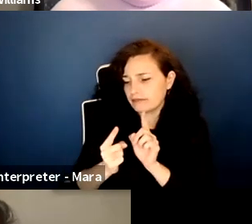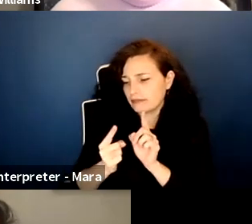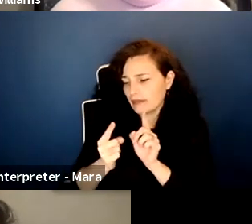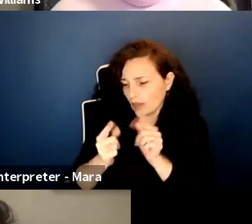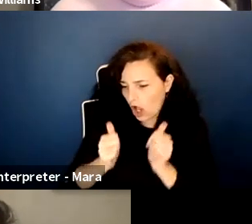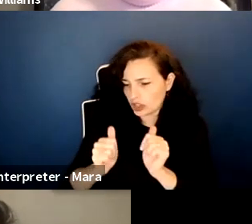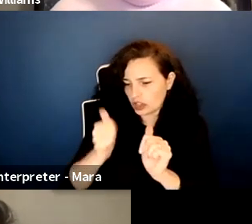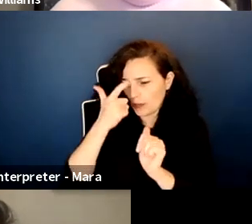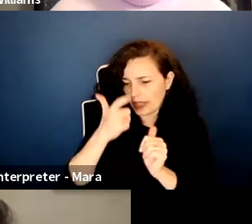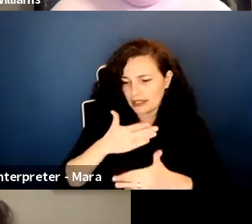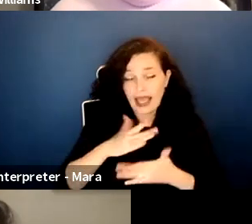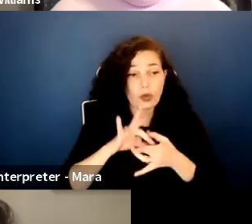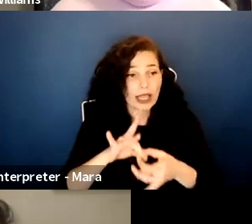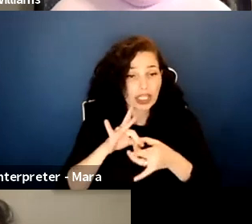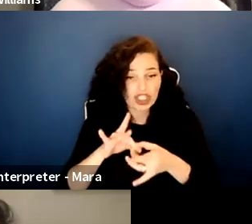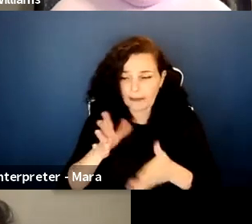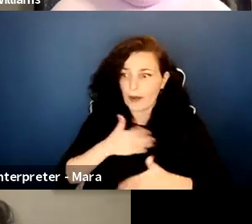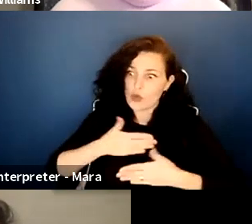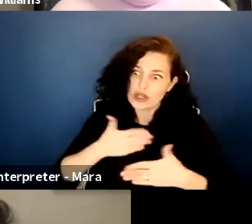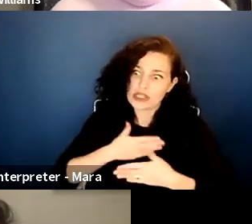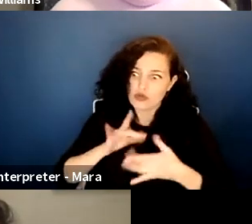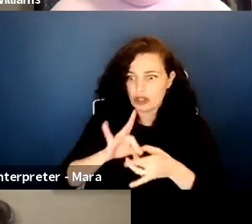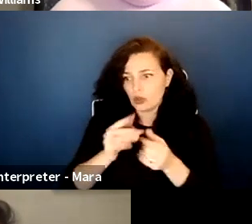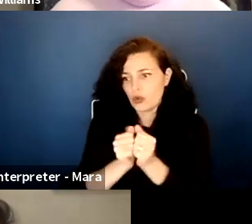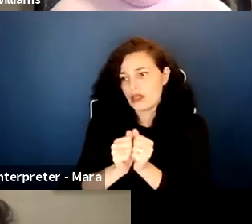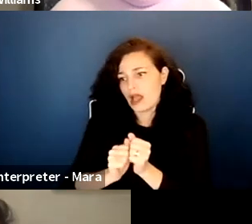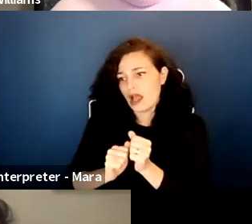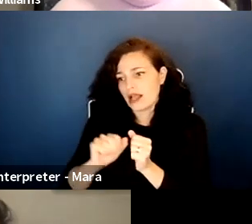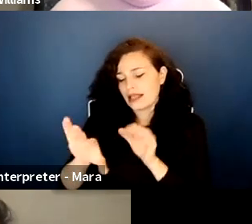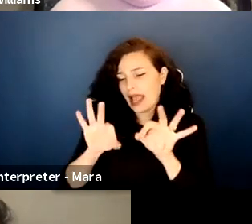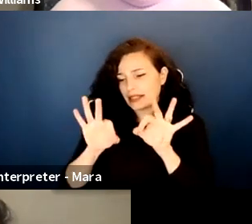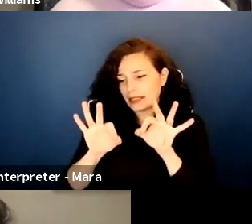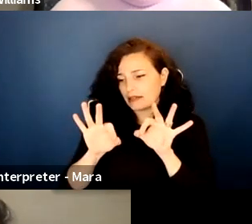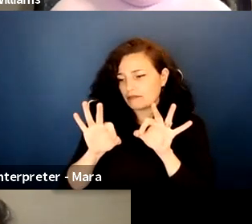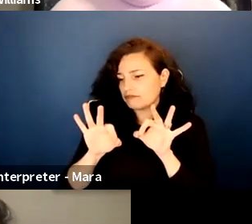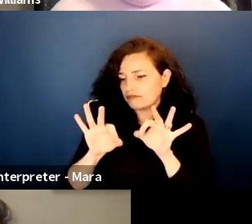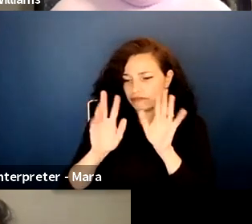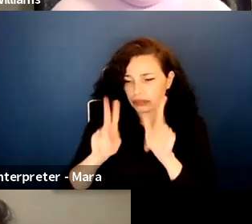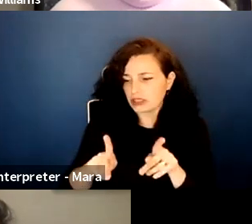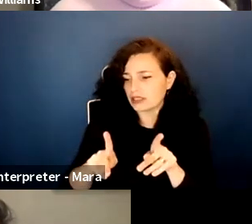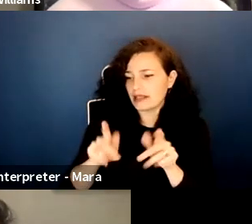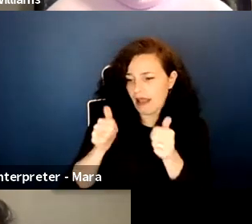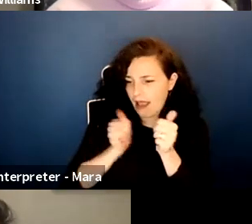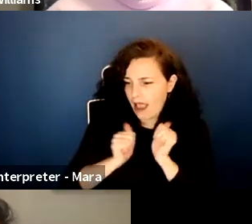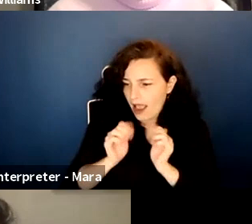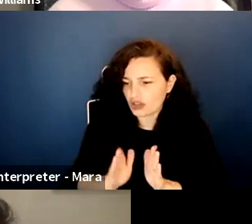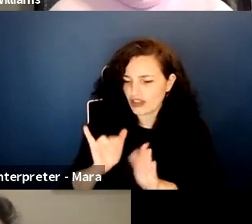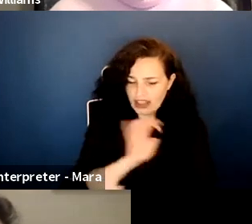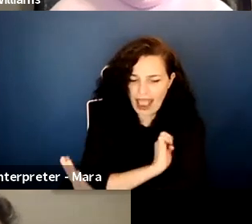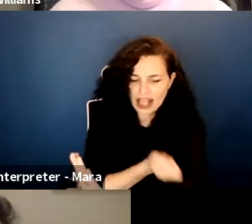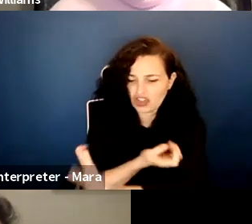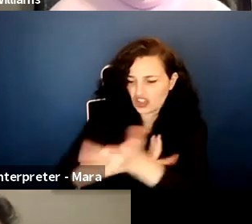casting person, the people who are in the room. There's an energy. And I know now that you talk about when you're doing